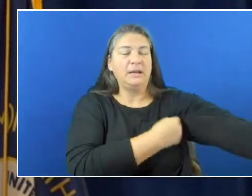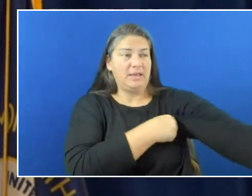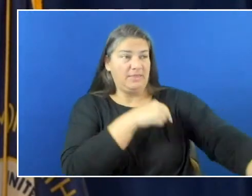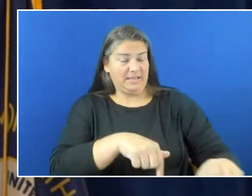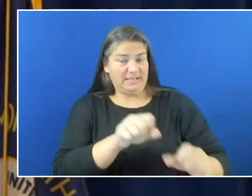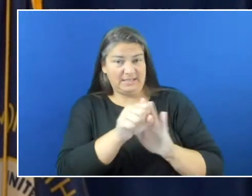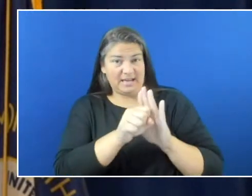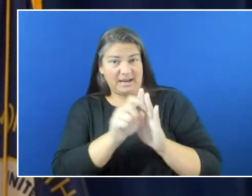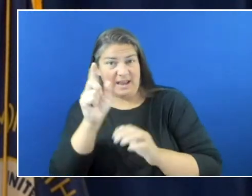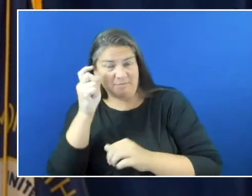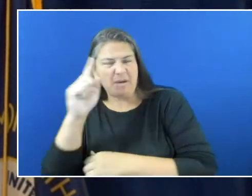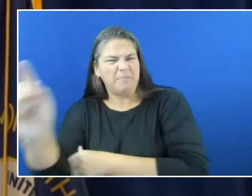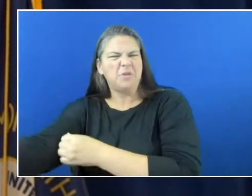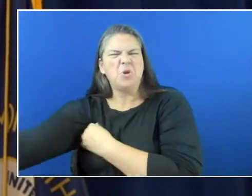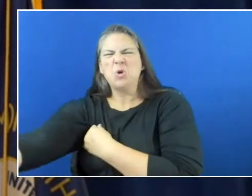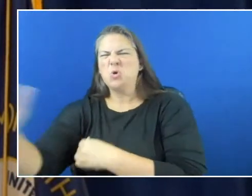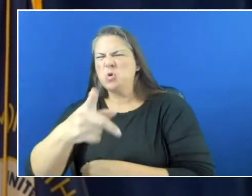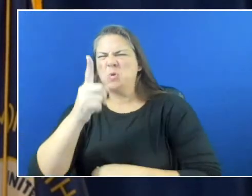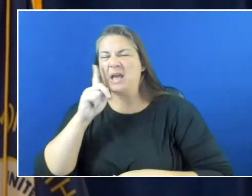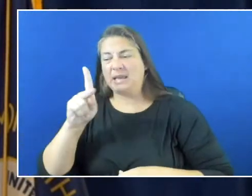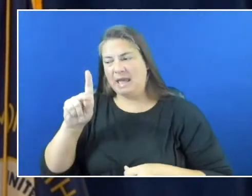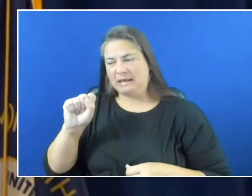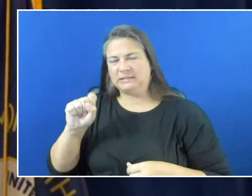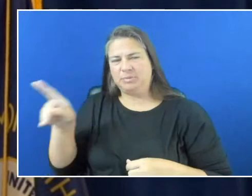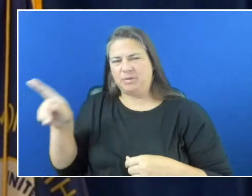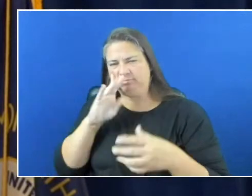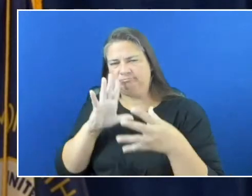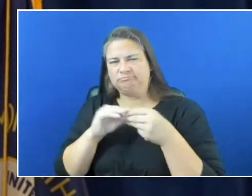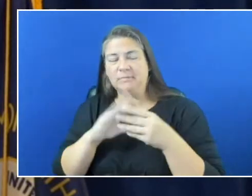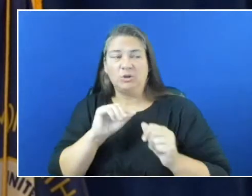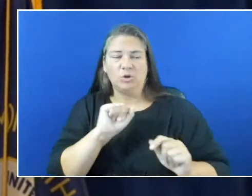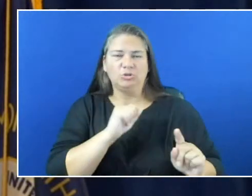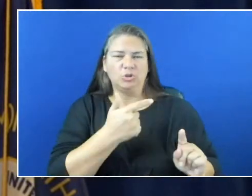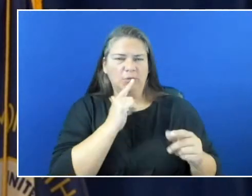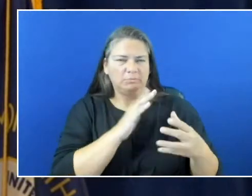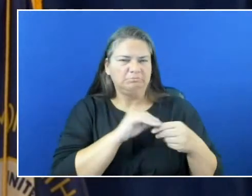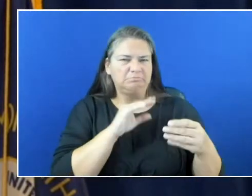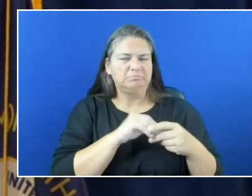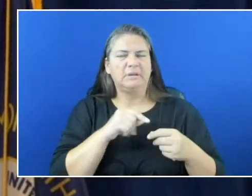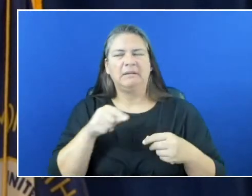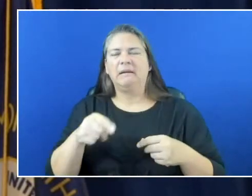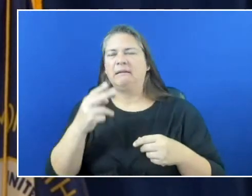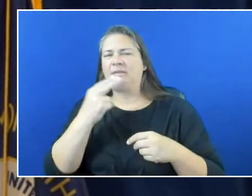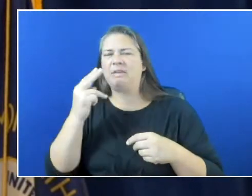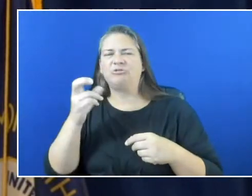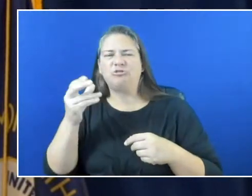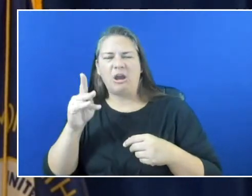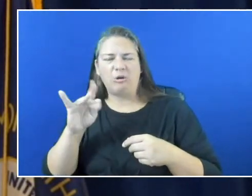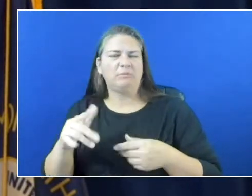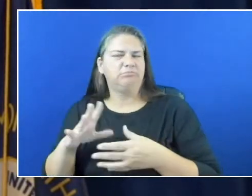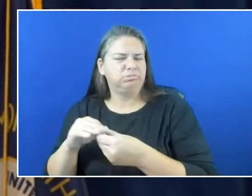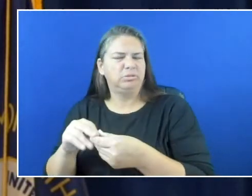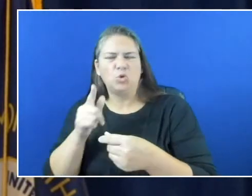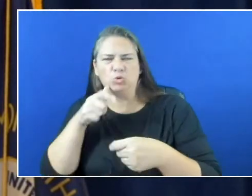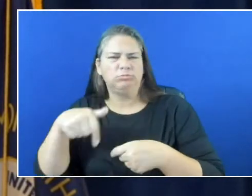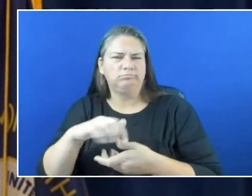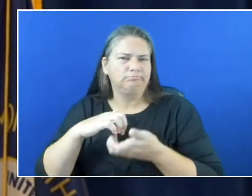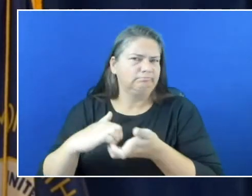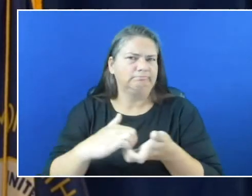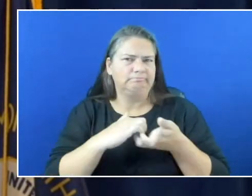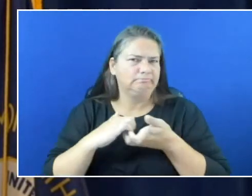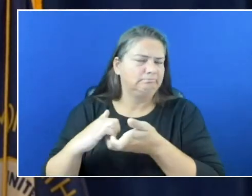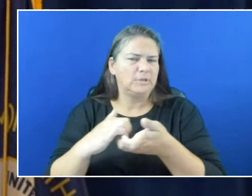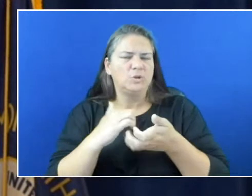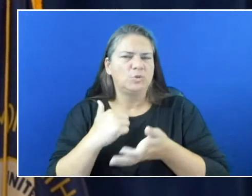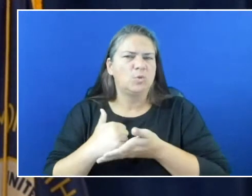hear from in a minute, KSP, the Attorney General's Office, Catholic Charities, and others that are helping out after